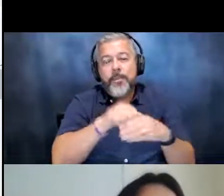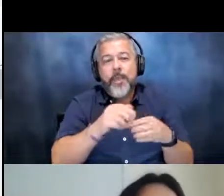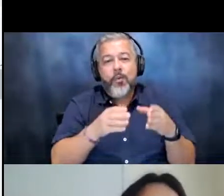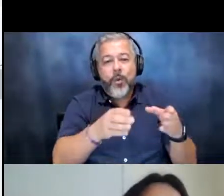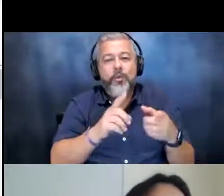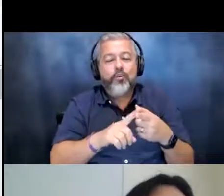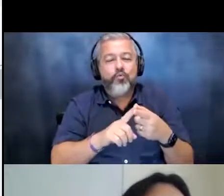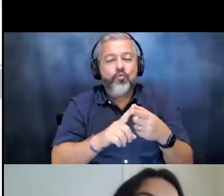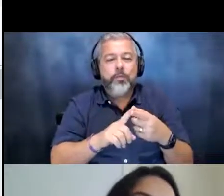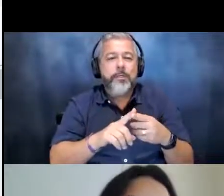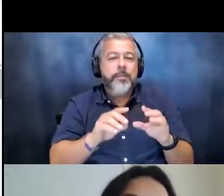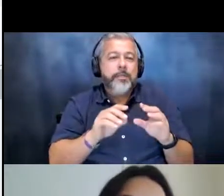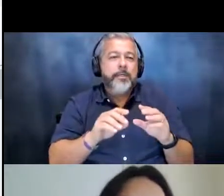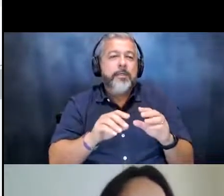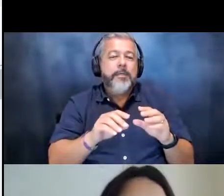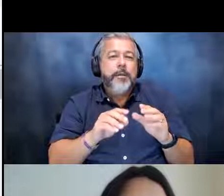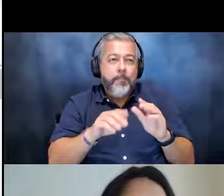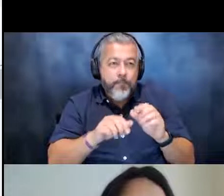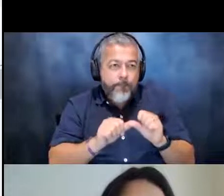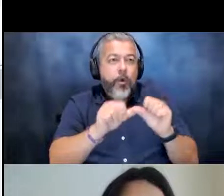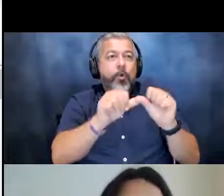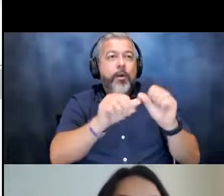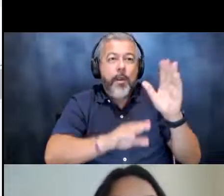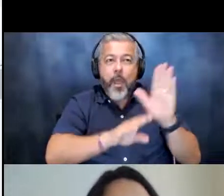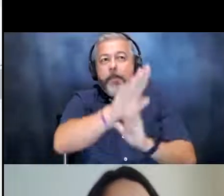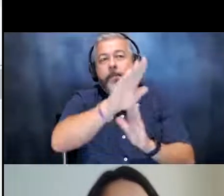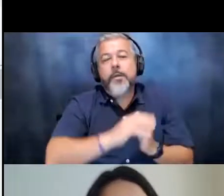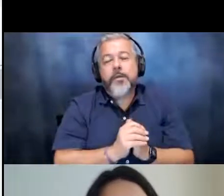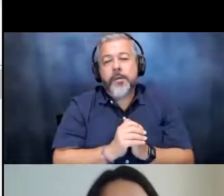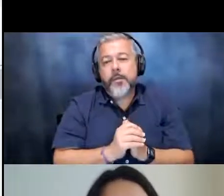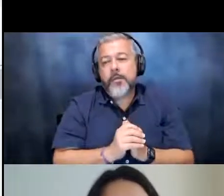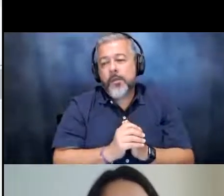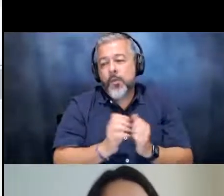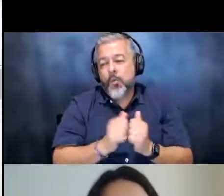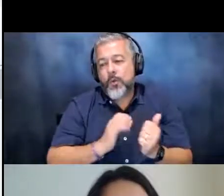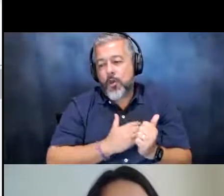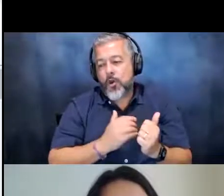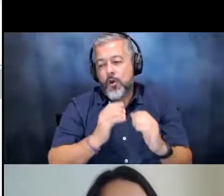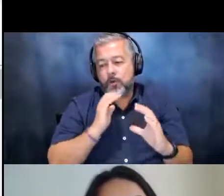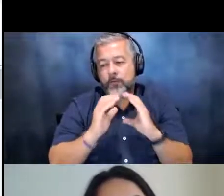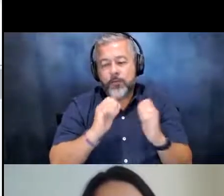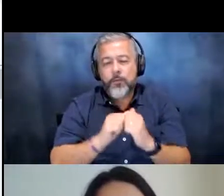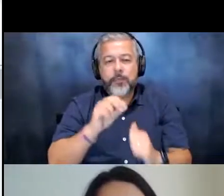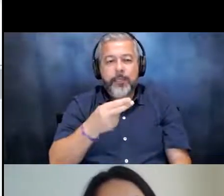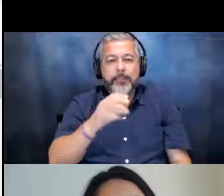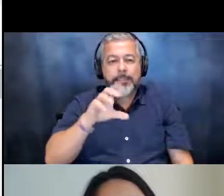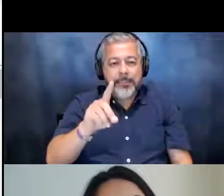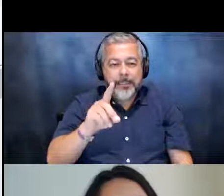We want to be able to move forward and up. So with our conversations within HCD and what we will